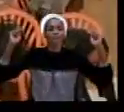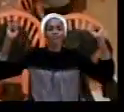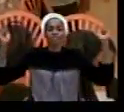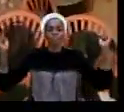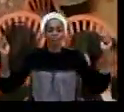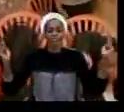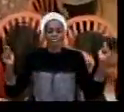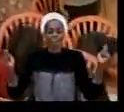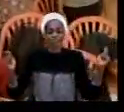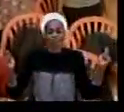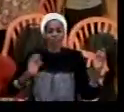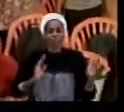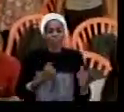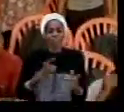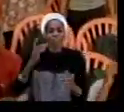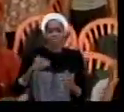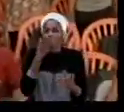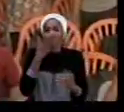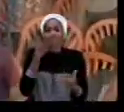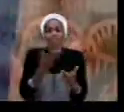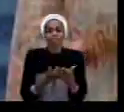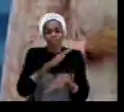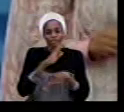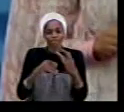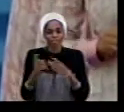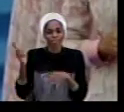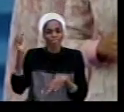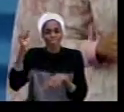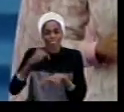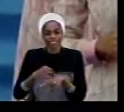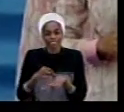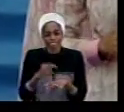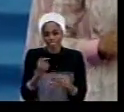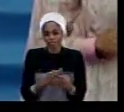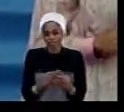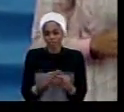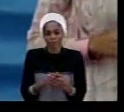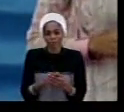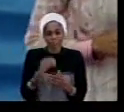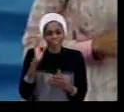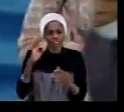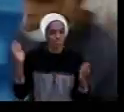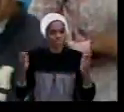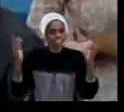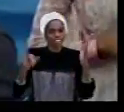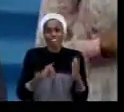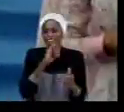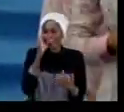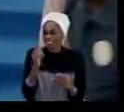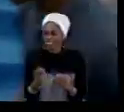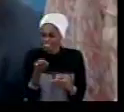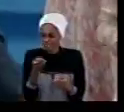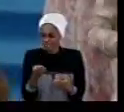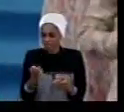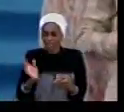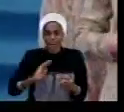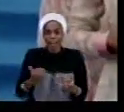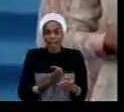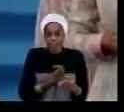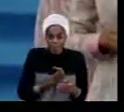Hallelujah. Our God is good. Ah, your hallelujah is too small. I say our God is